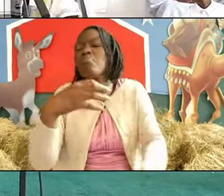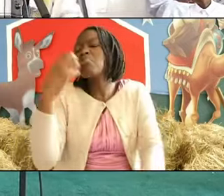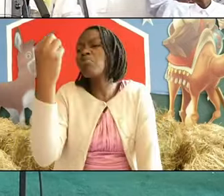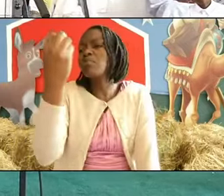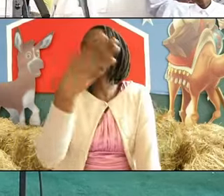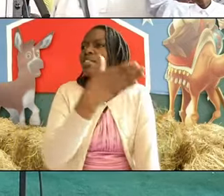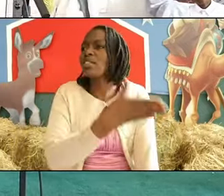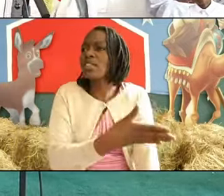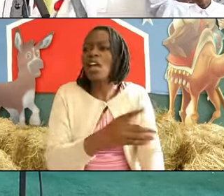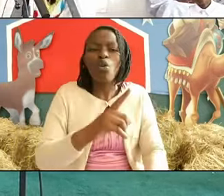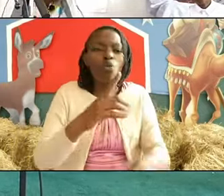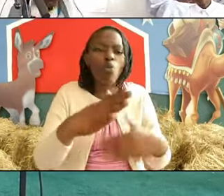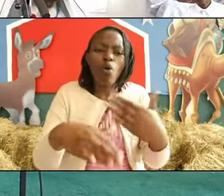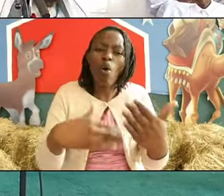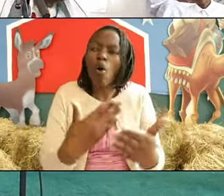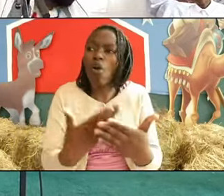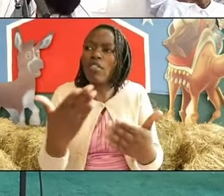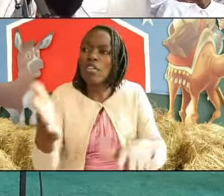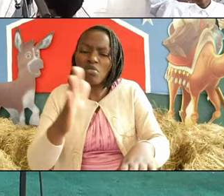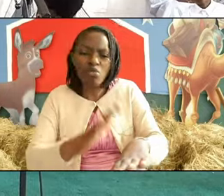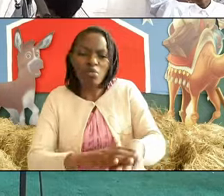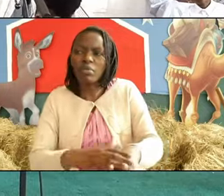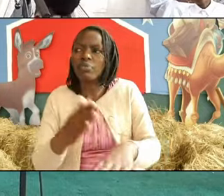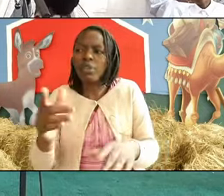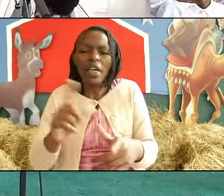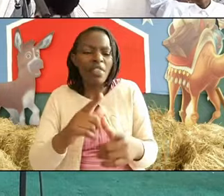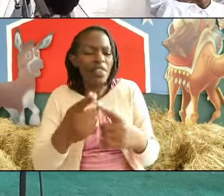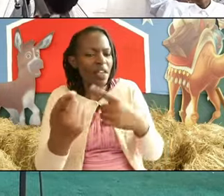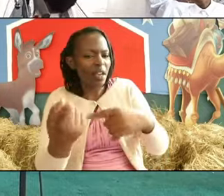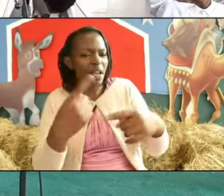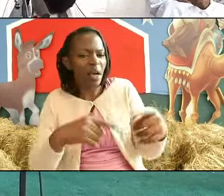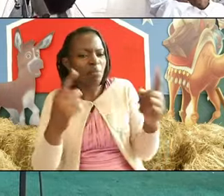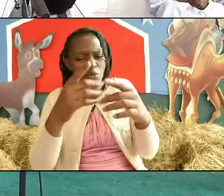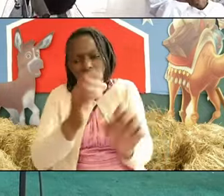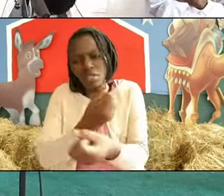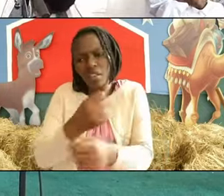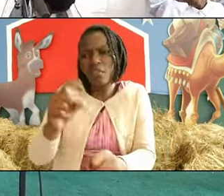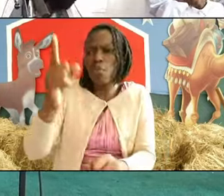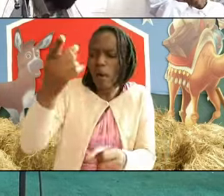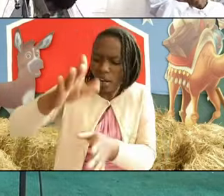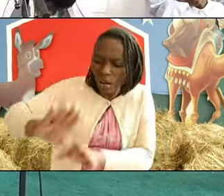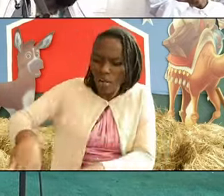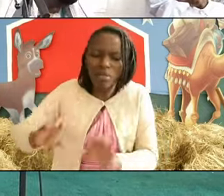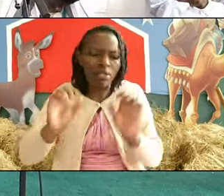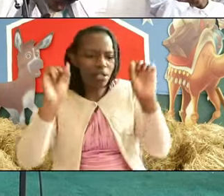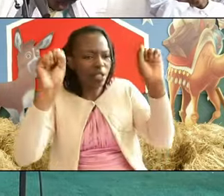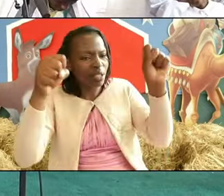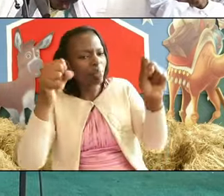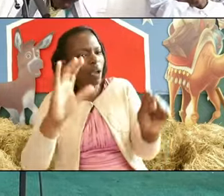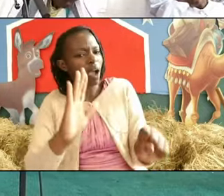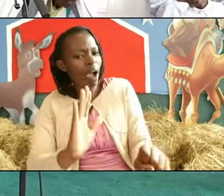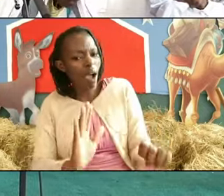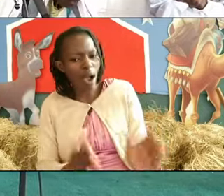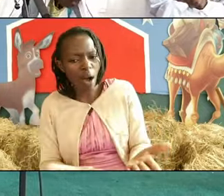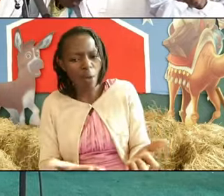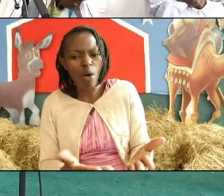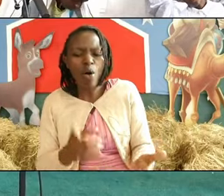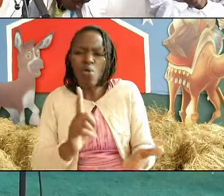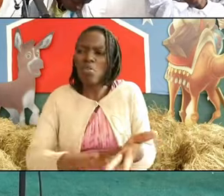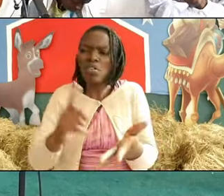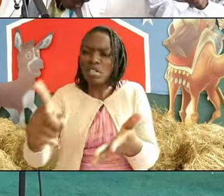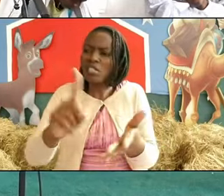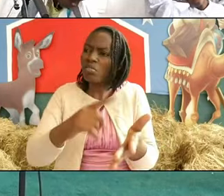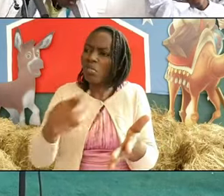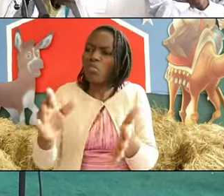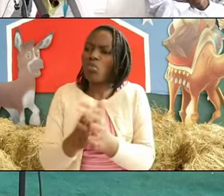all is happiness and glory, to come and save one lost sheep, one world that fell into sin. What is wrong with